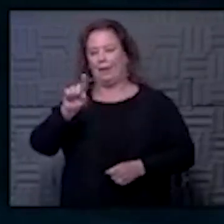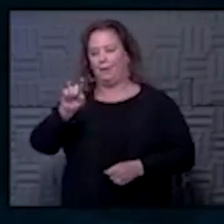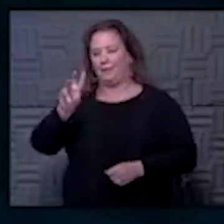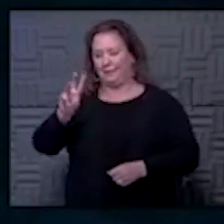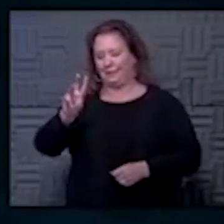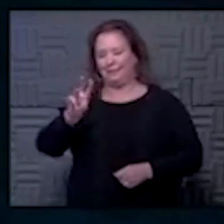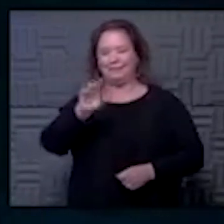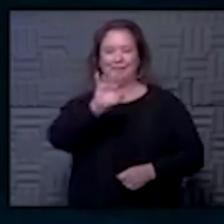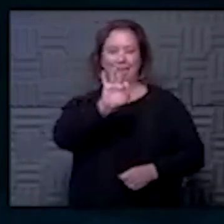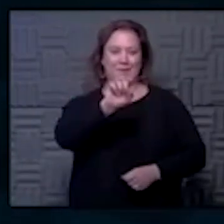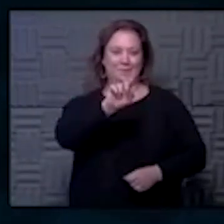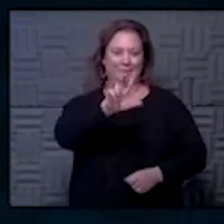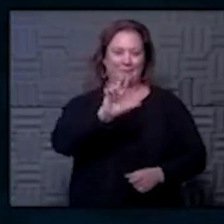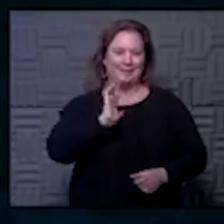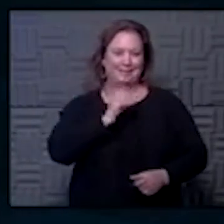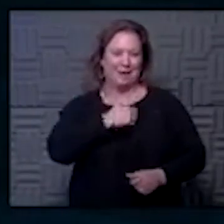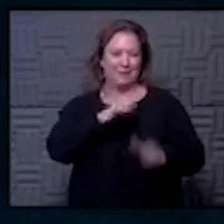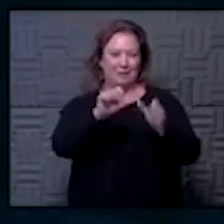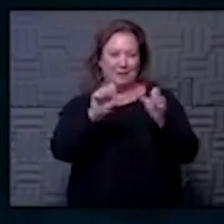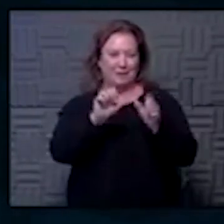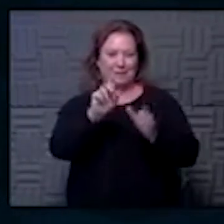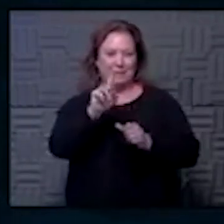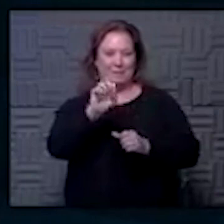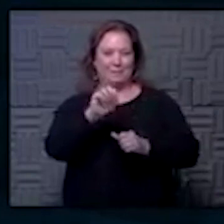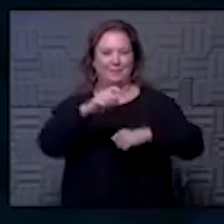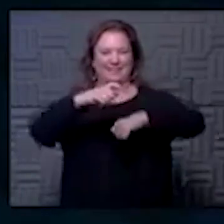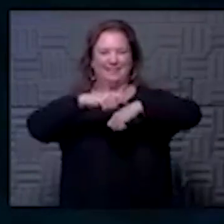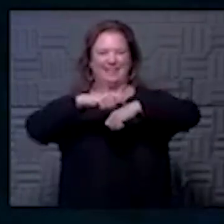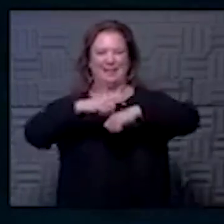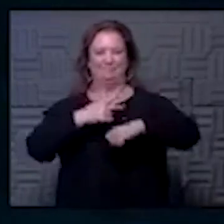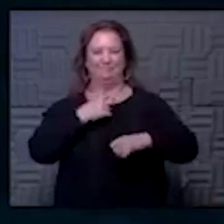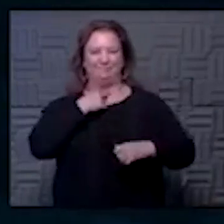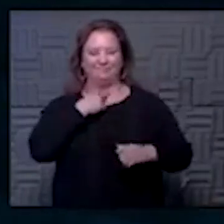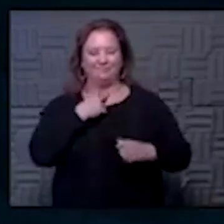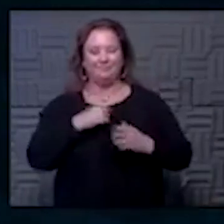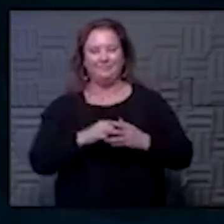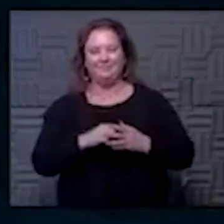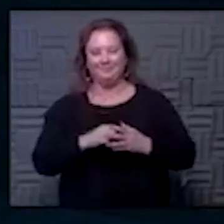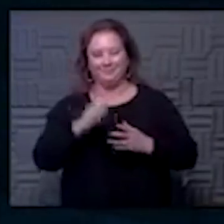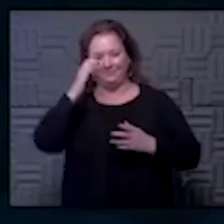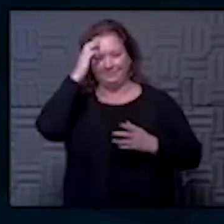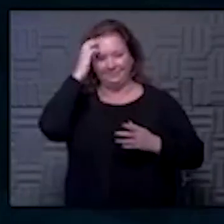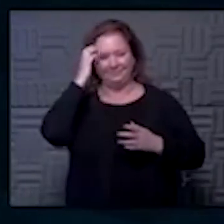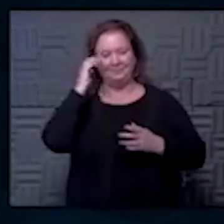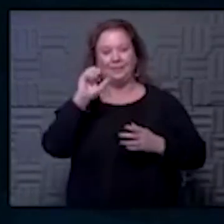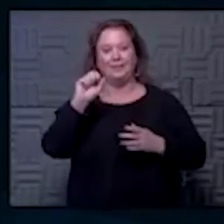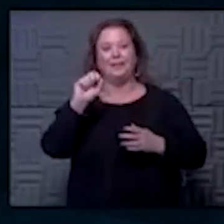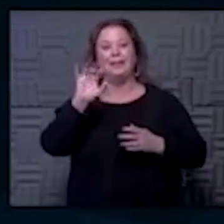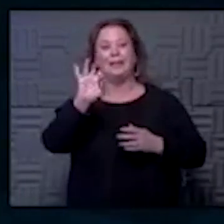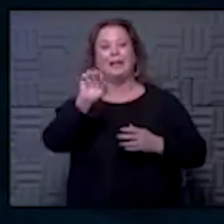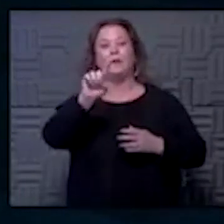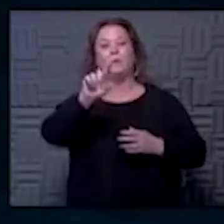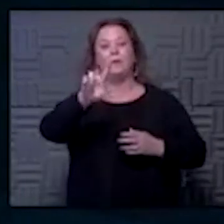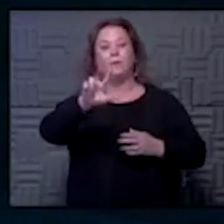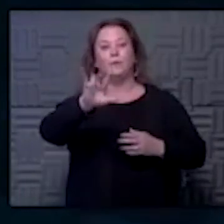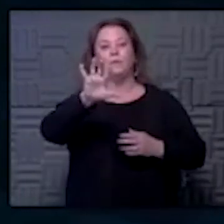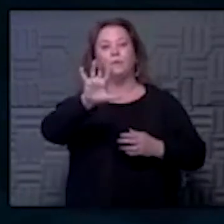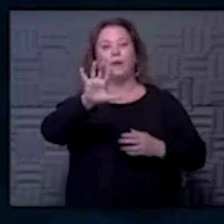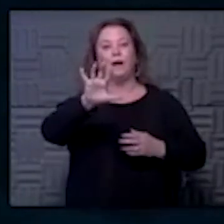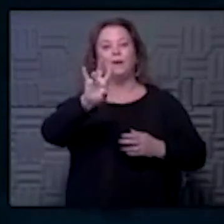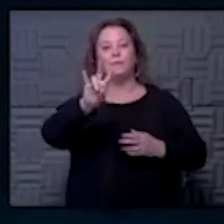816913. It's coming to you. It's been a time warp. You know that. Please call Shelby at